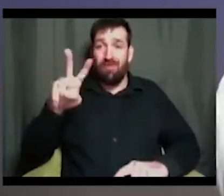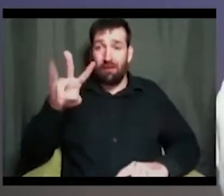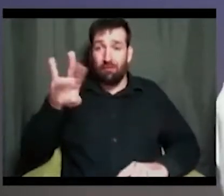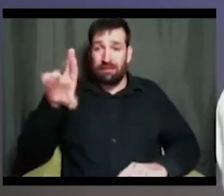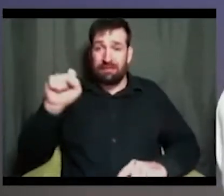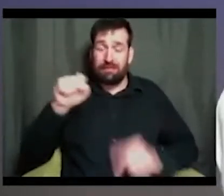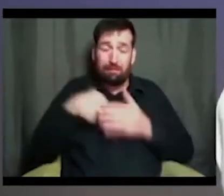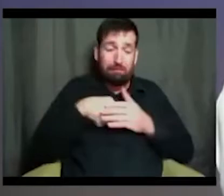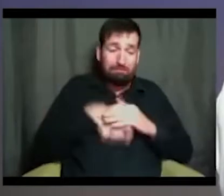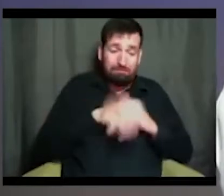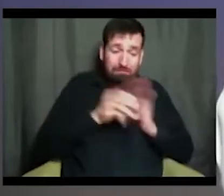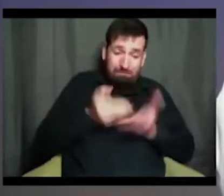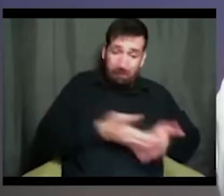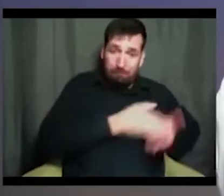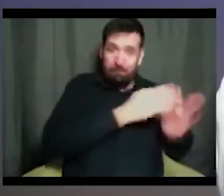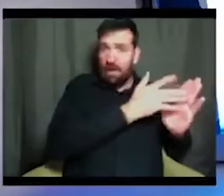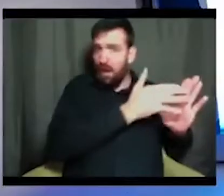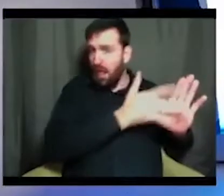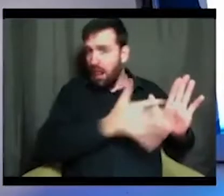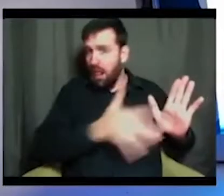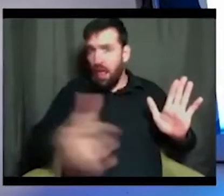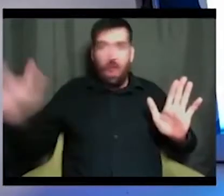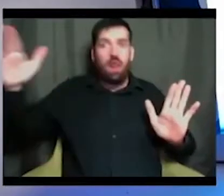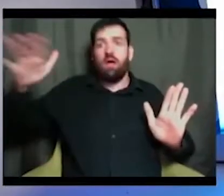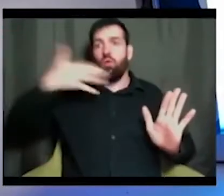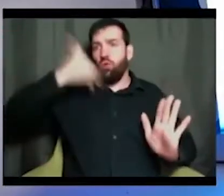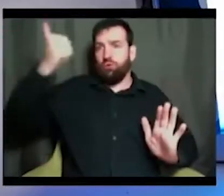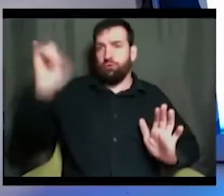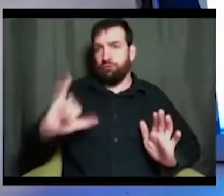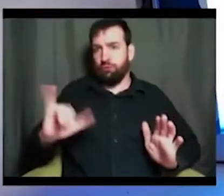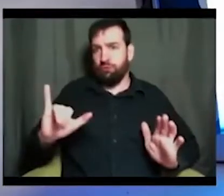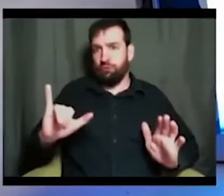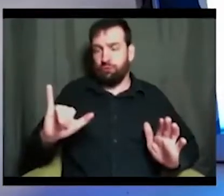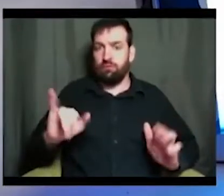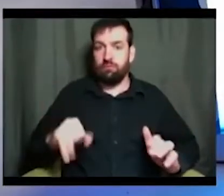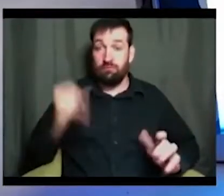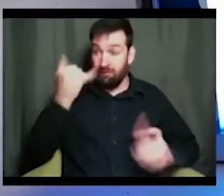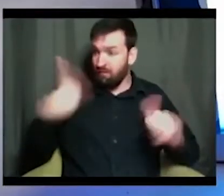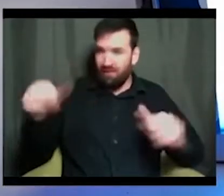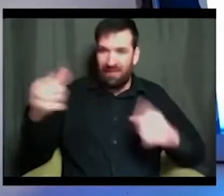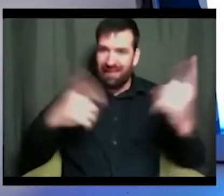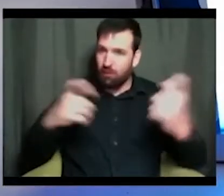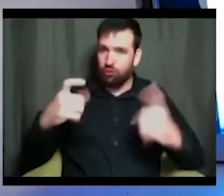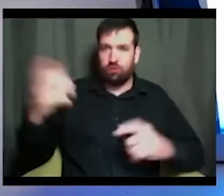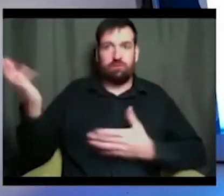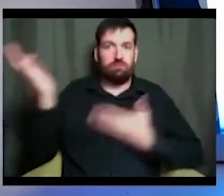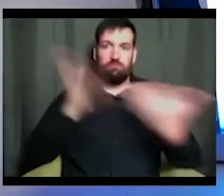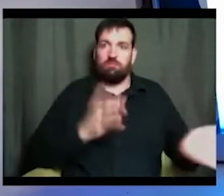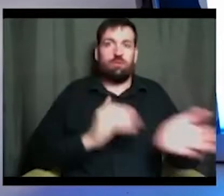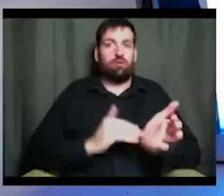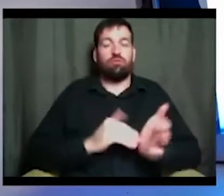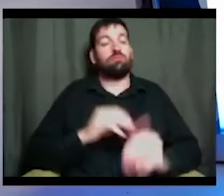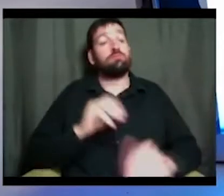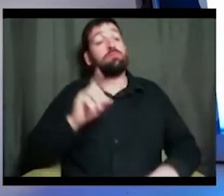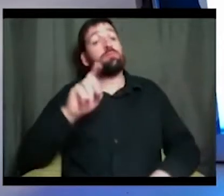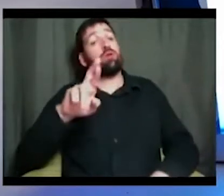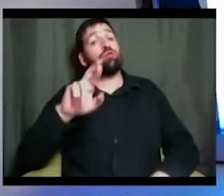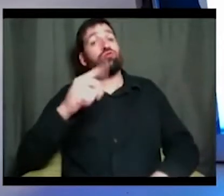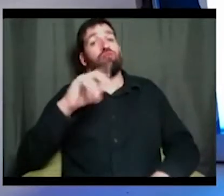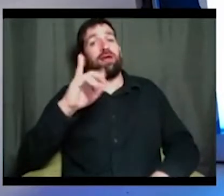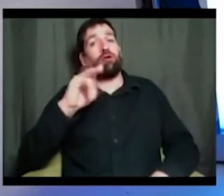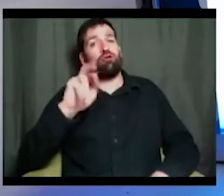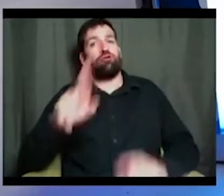into older kids and adults too. So bring your kids in if you have questions. Absolutely. Dr. Greiner, again, before we get to questions, just what